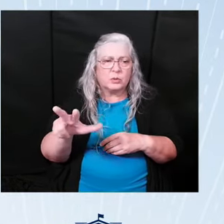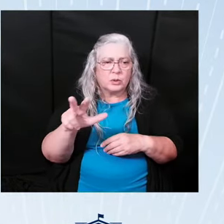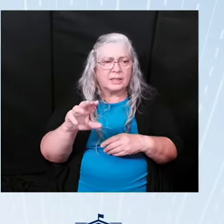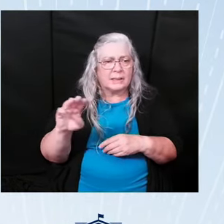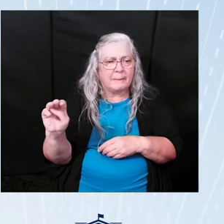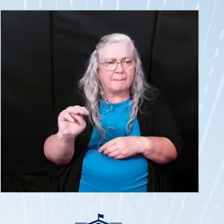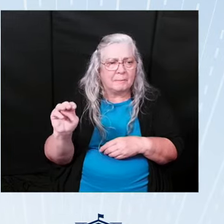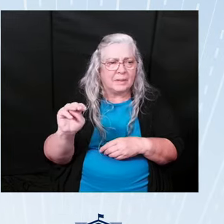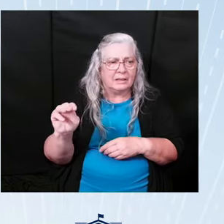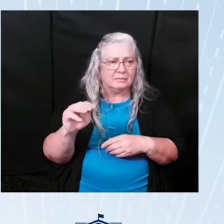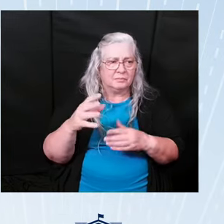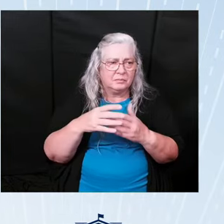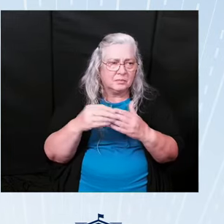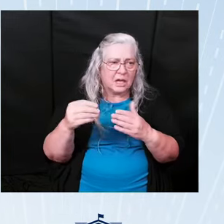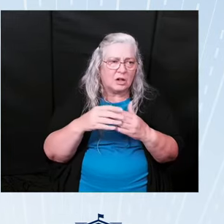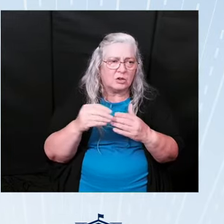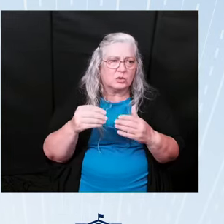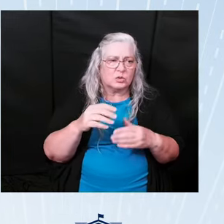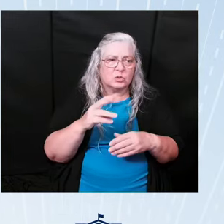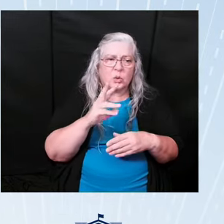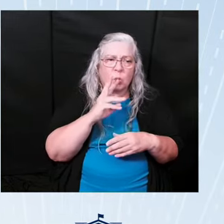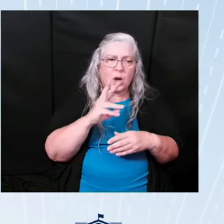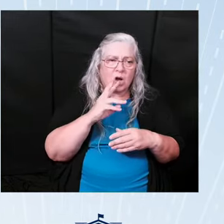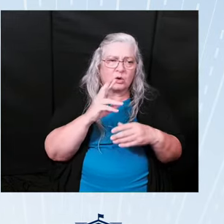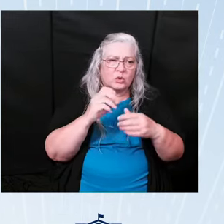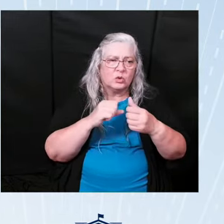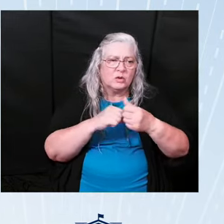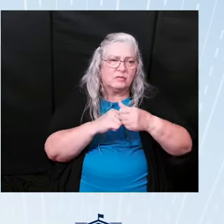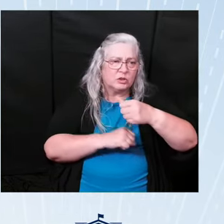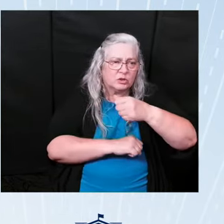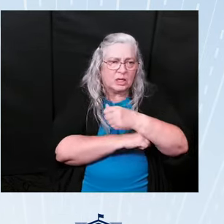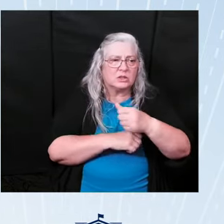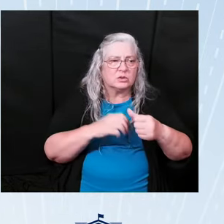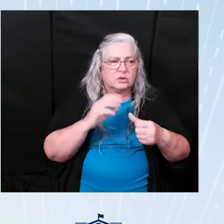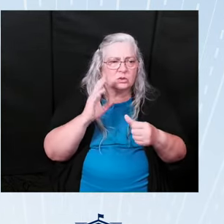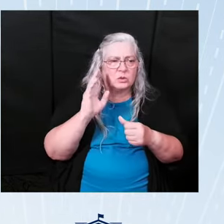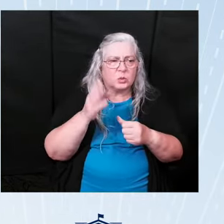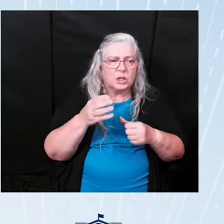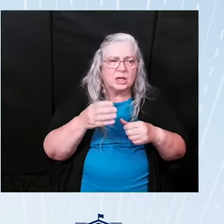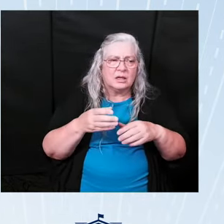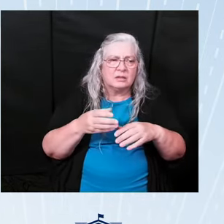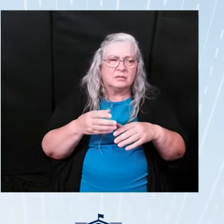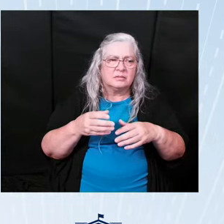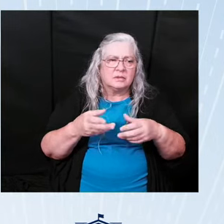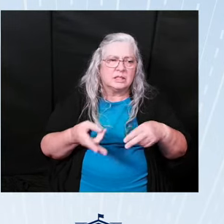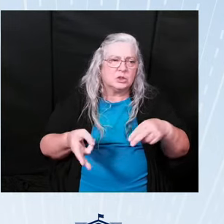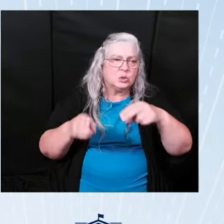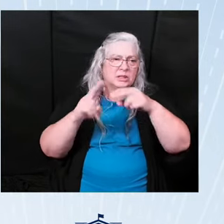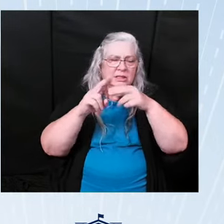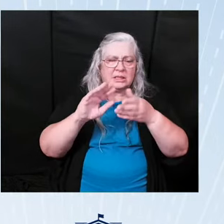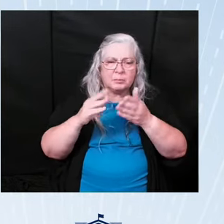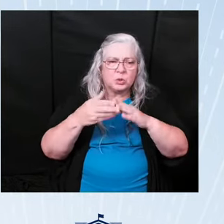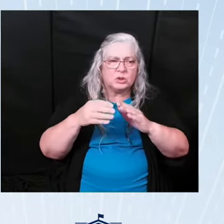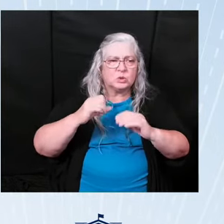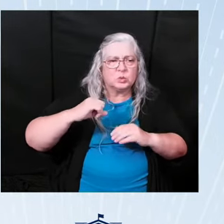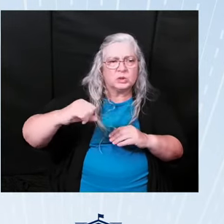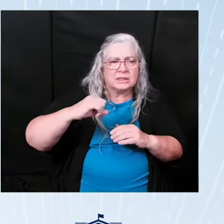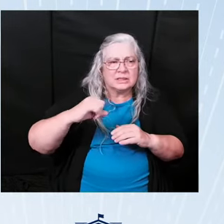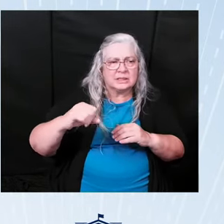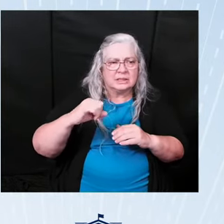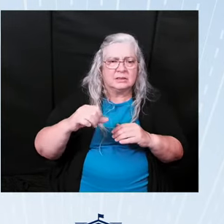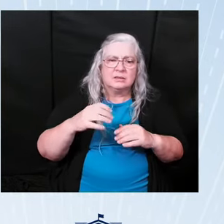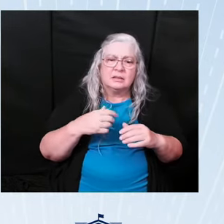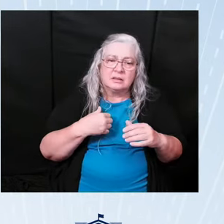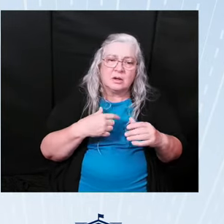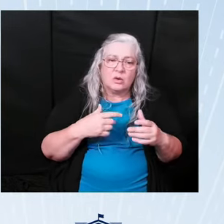read, as part of this summit, we're announcing nearly $500 million from the bipartisan infrastructure law and the Investing in America